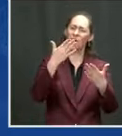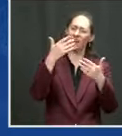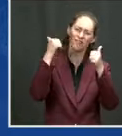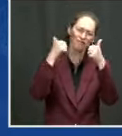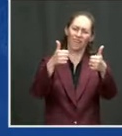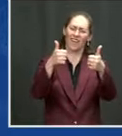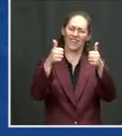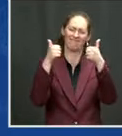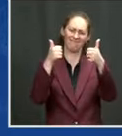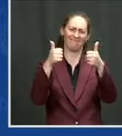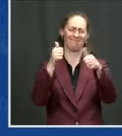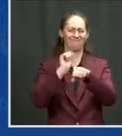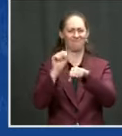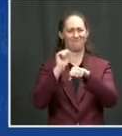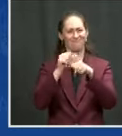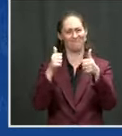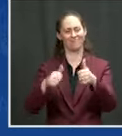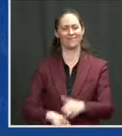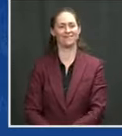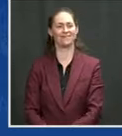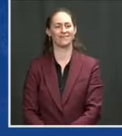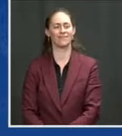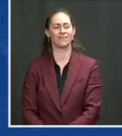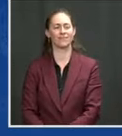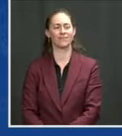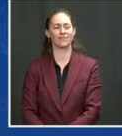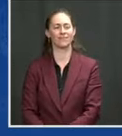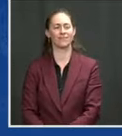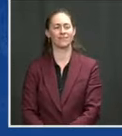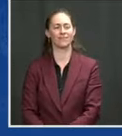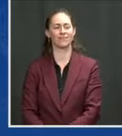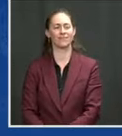Governor Lujan Grisham, what about New Mexico? How are you doing?